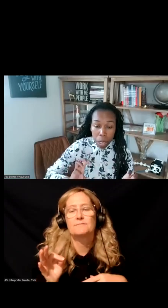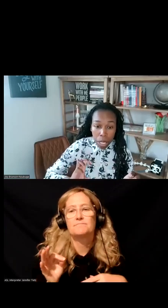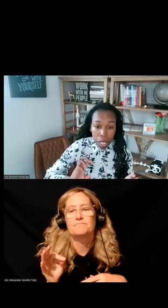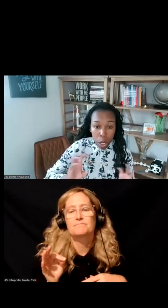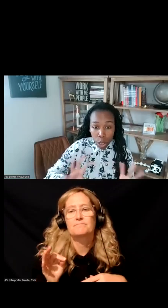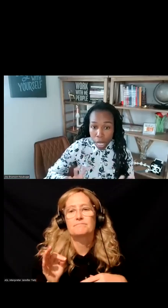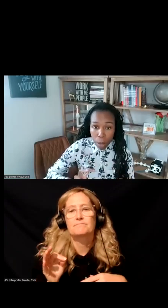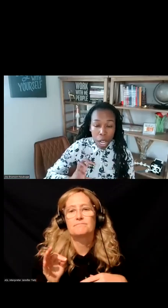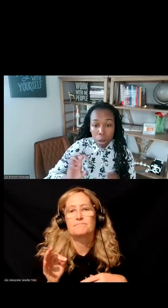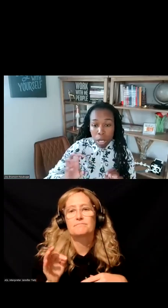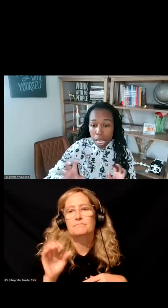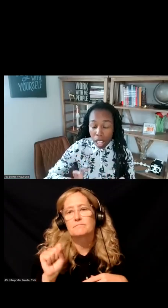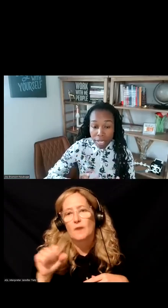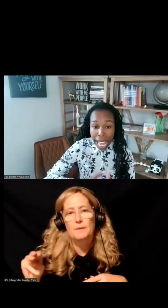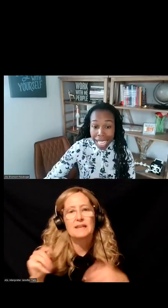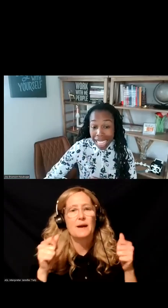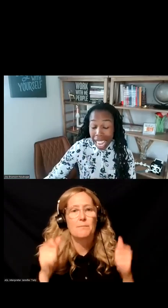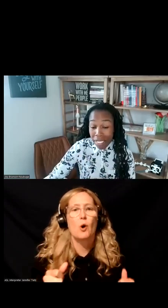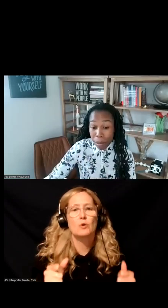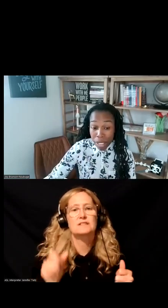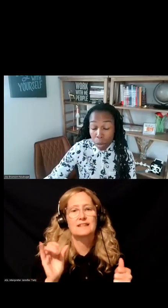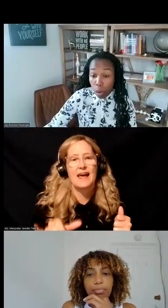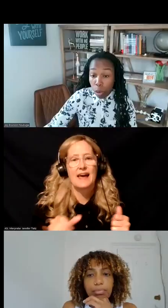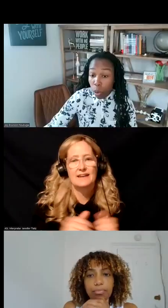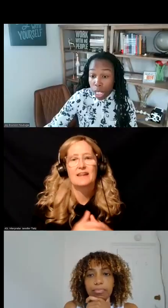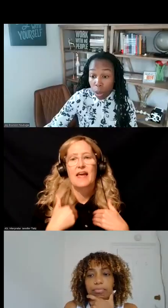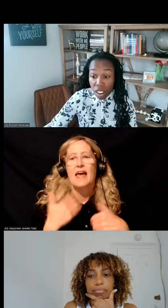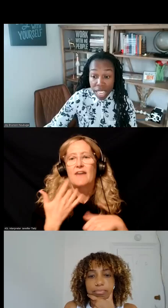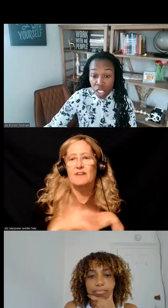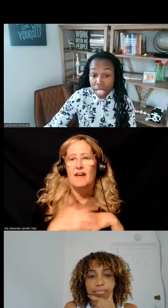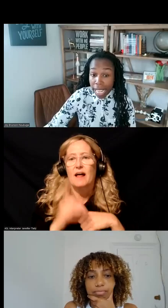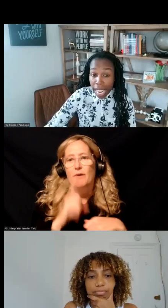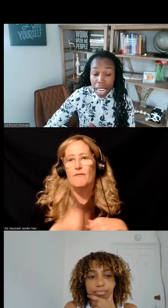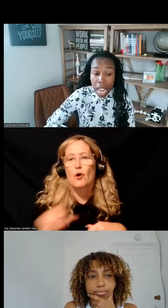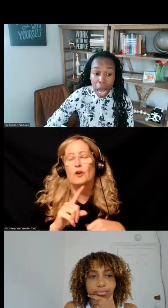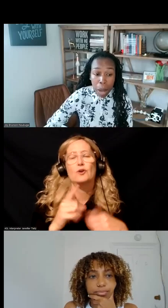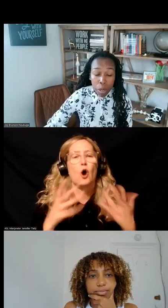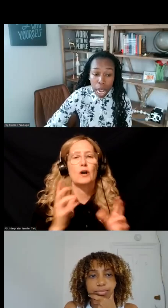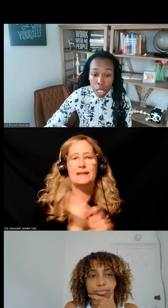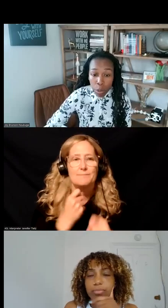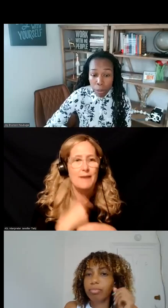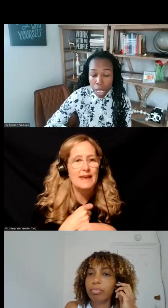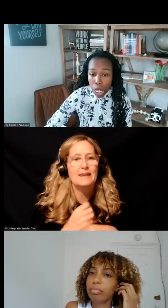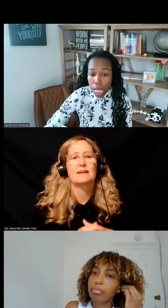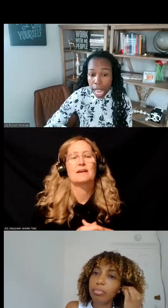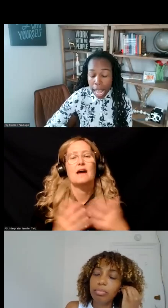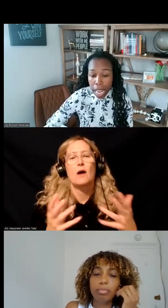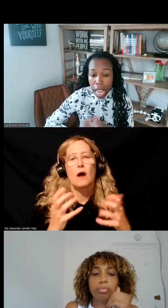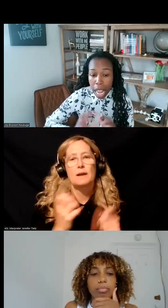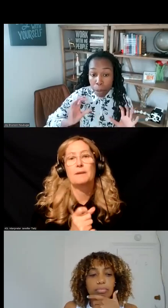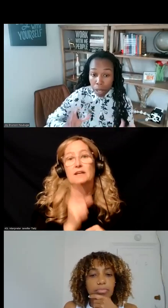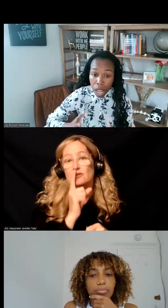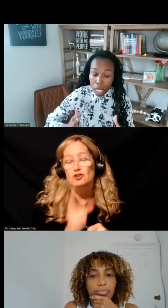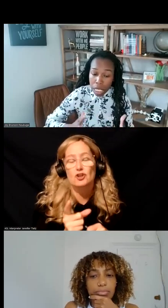the social media posts and all of that. They have them available for you, already created. So I just want to make sure